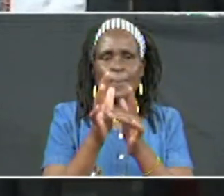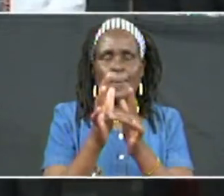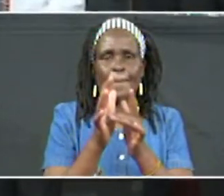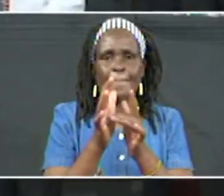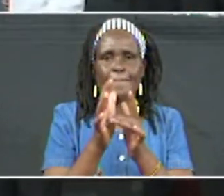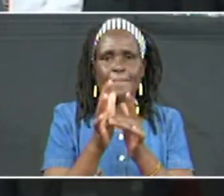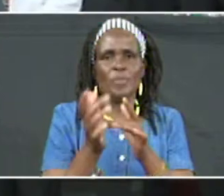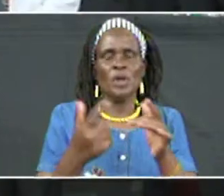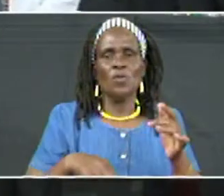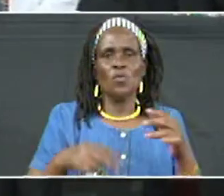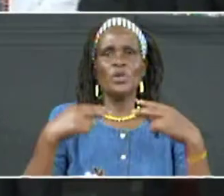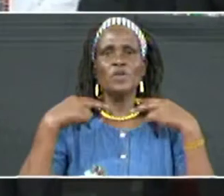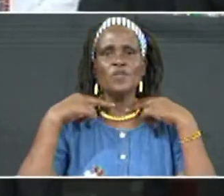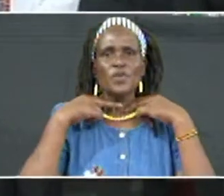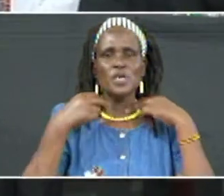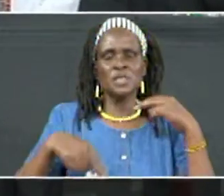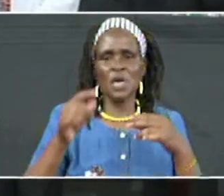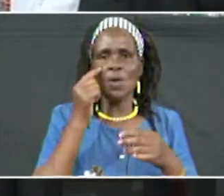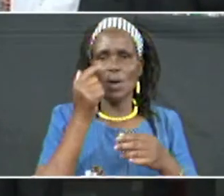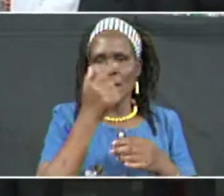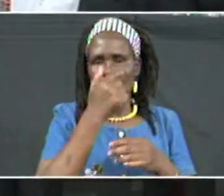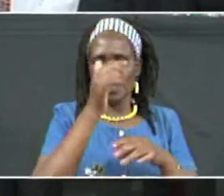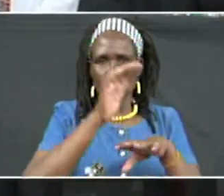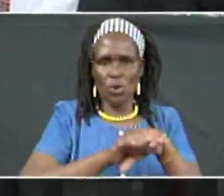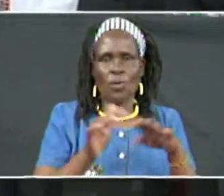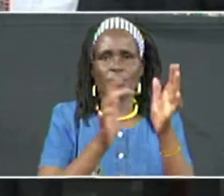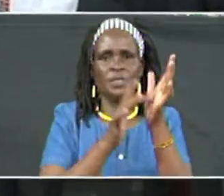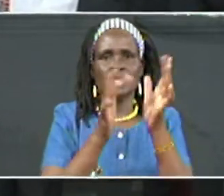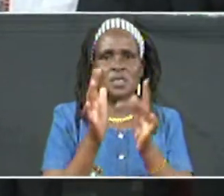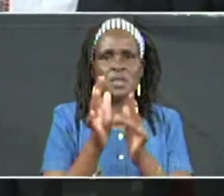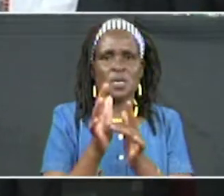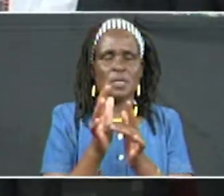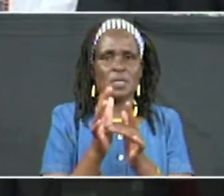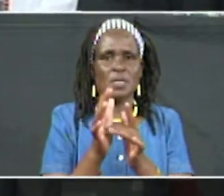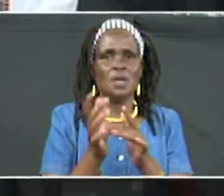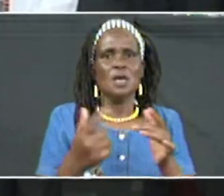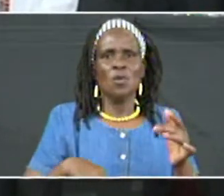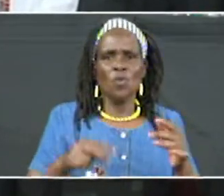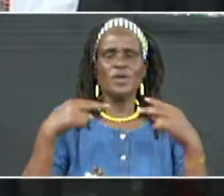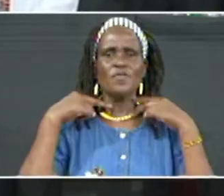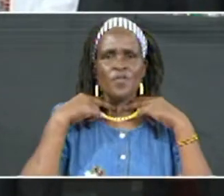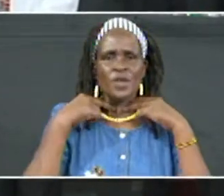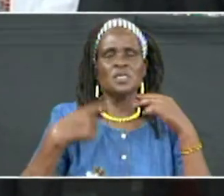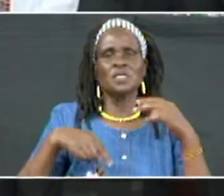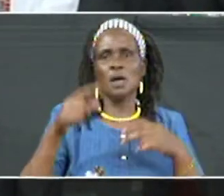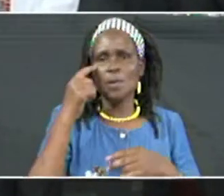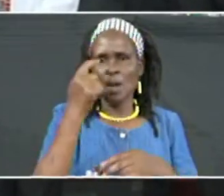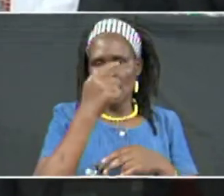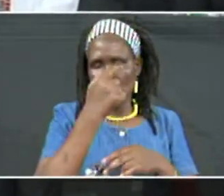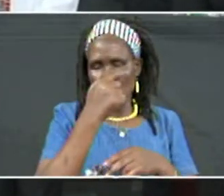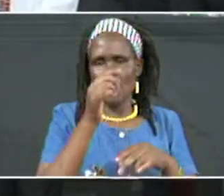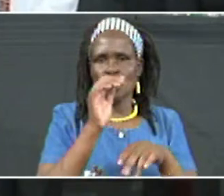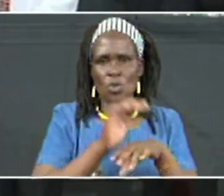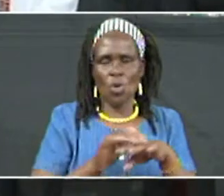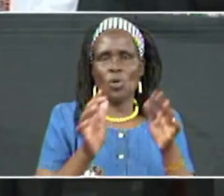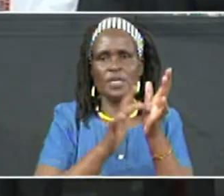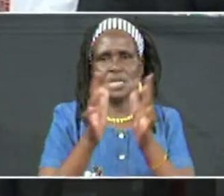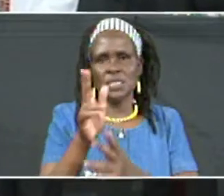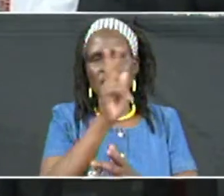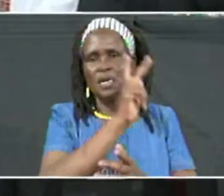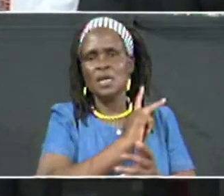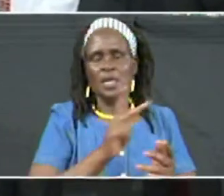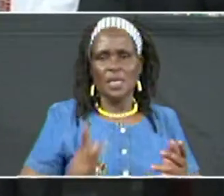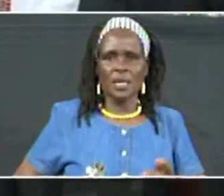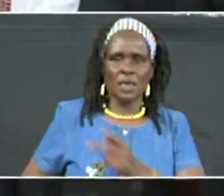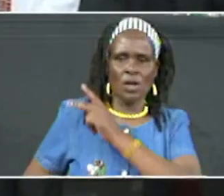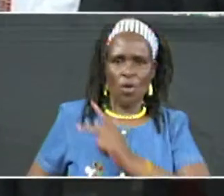We fix our eyes on Jesus. We fix our eyes on Jesus, the King of Kings and the Lord